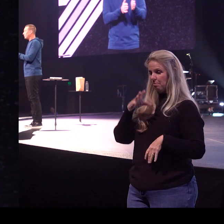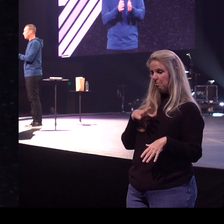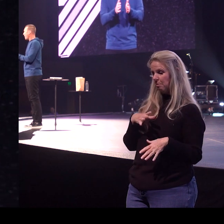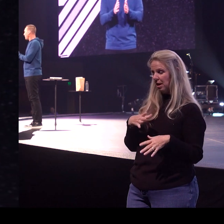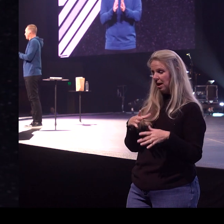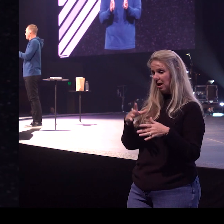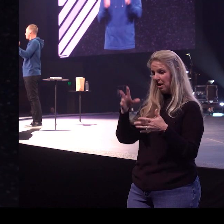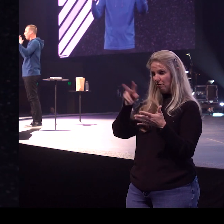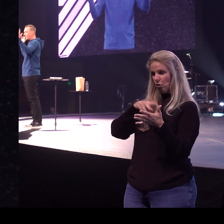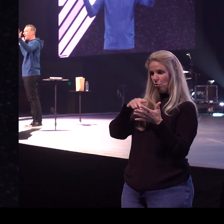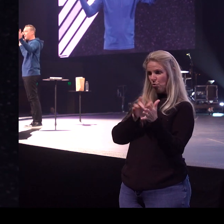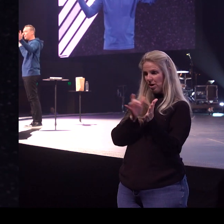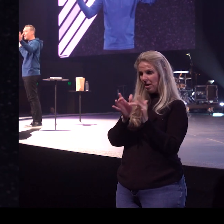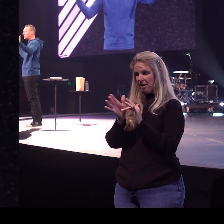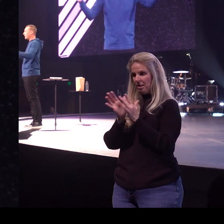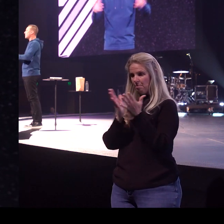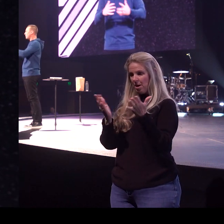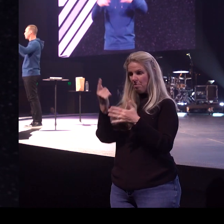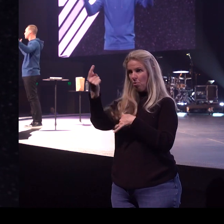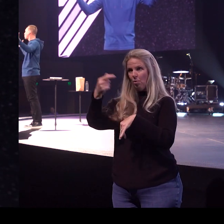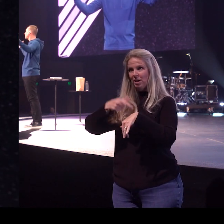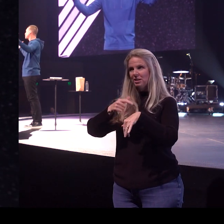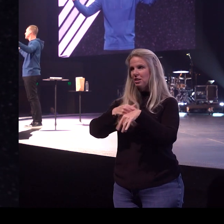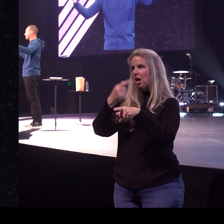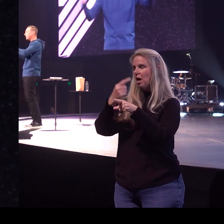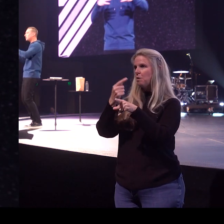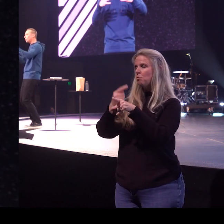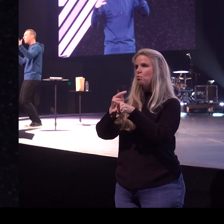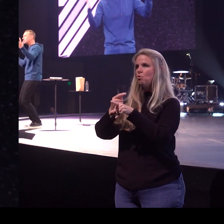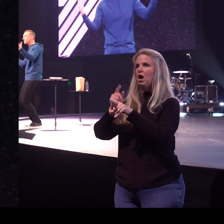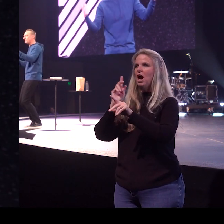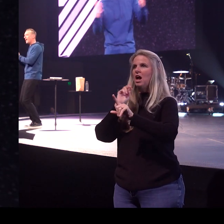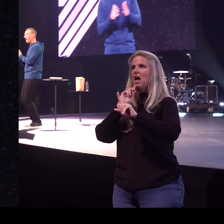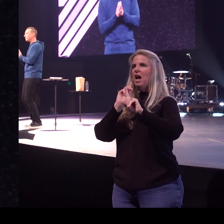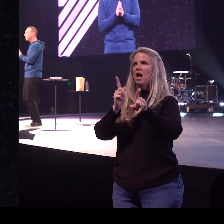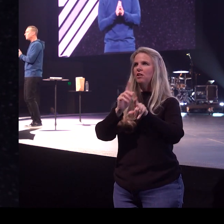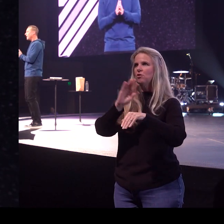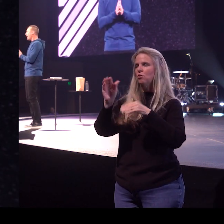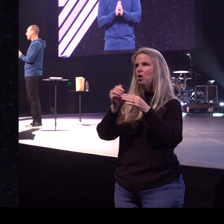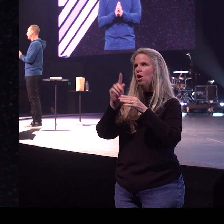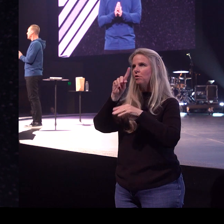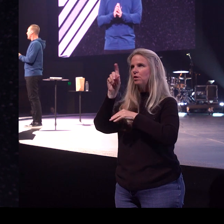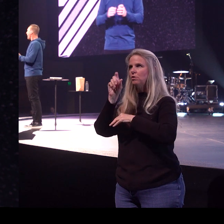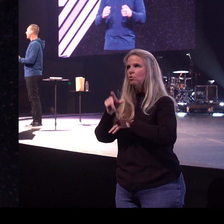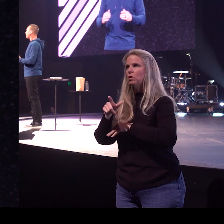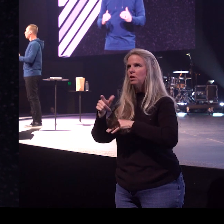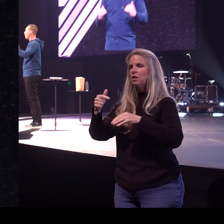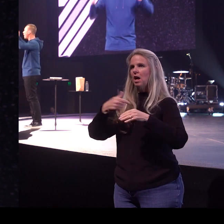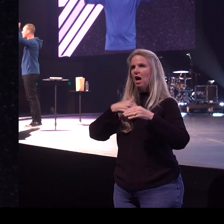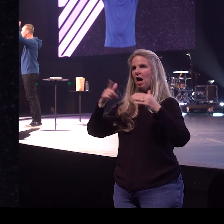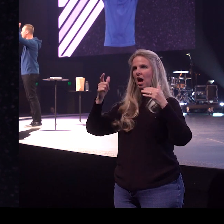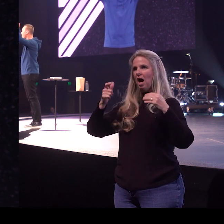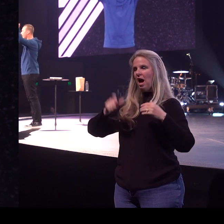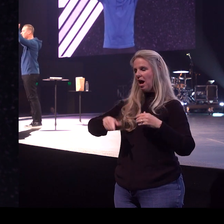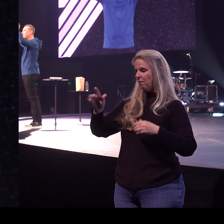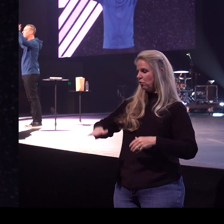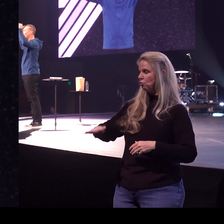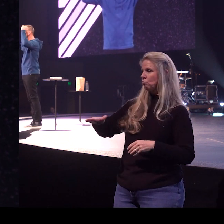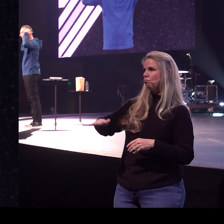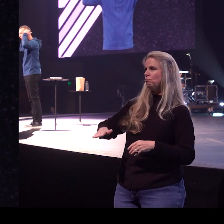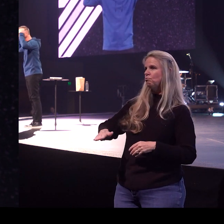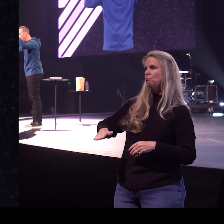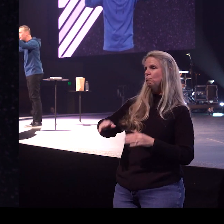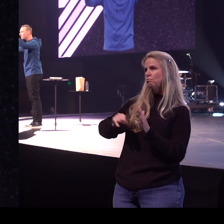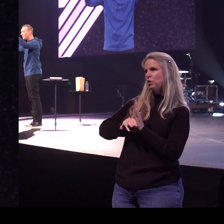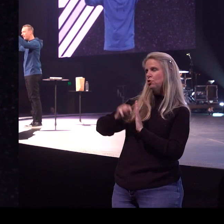I got to read through the Bible at least one time, right? So I can answer everyone's questions, theological questions they might have. I got to grow up in my faith